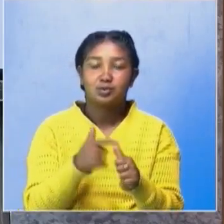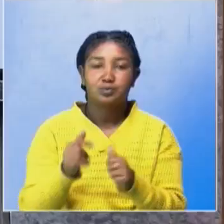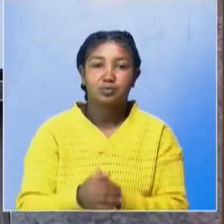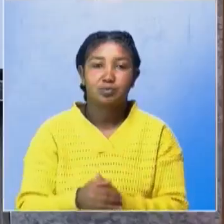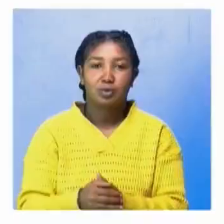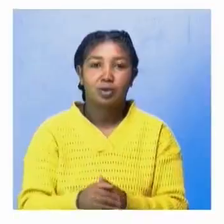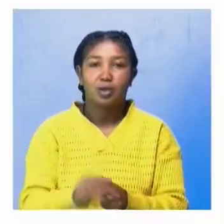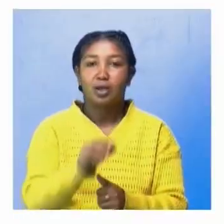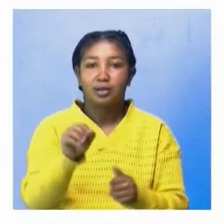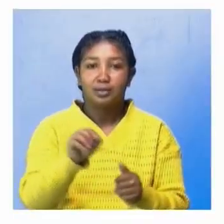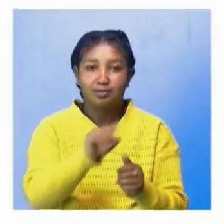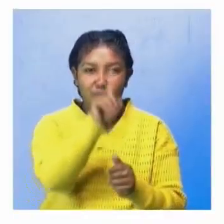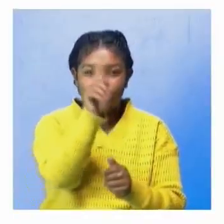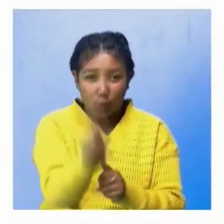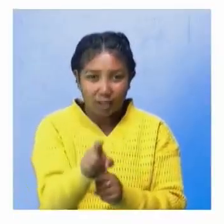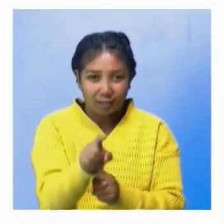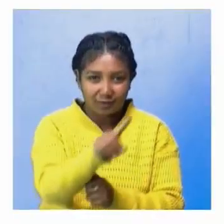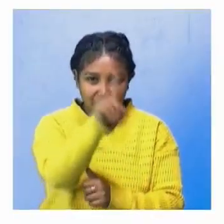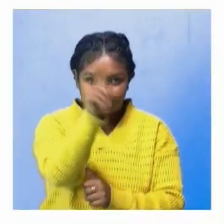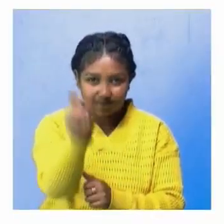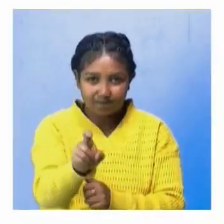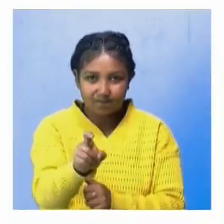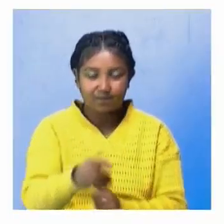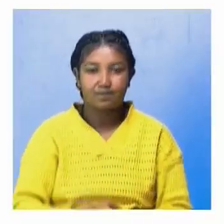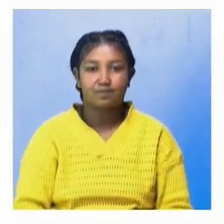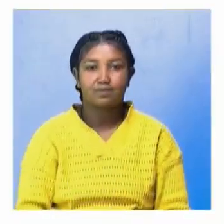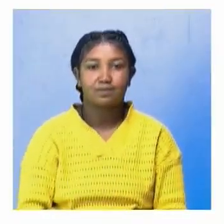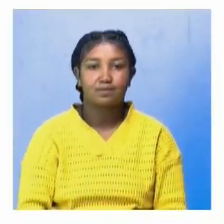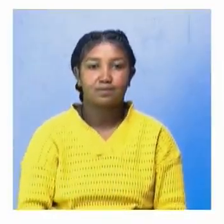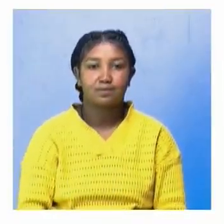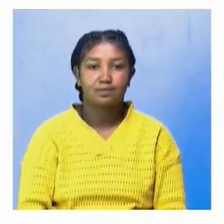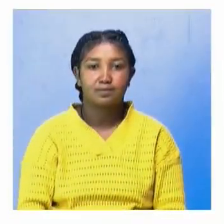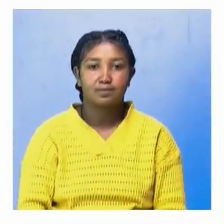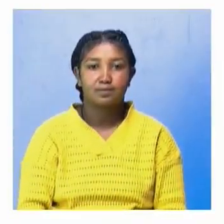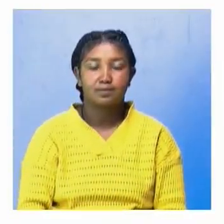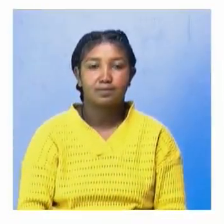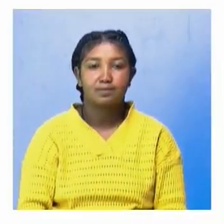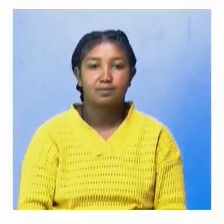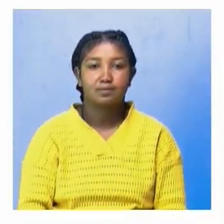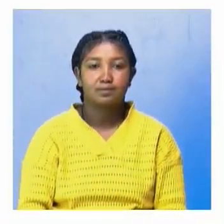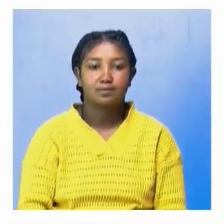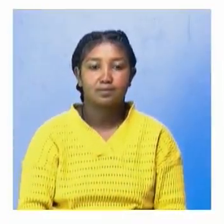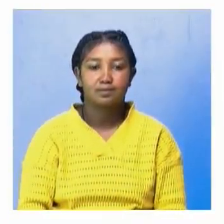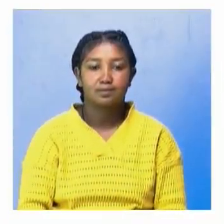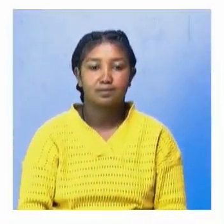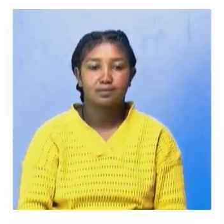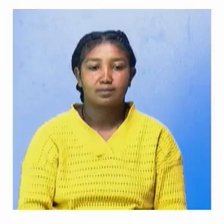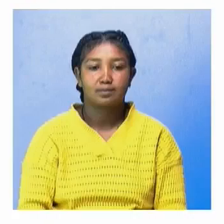interrogative,